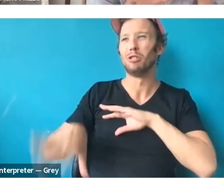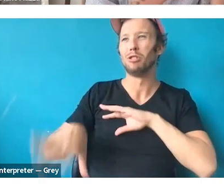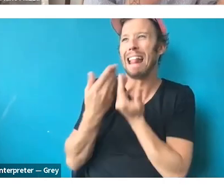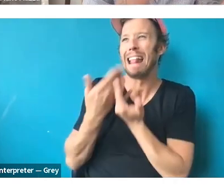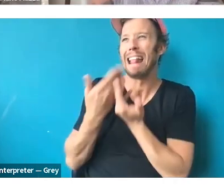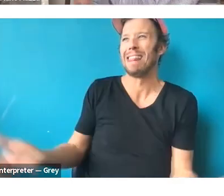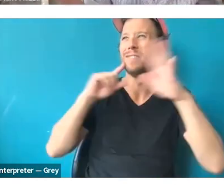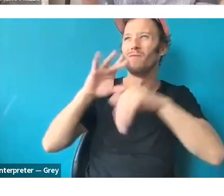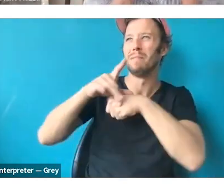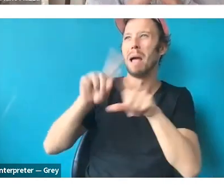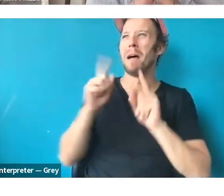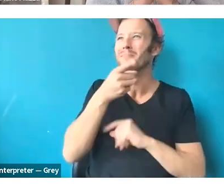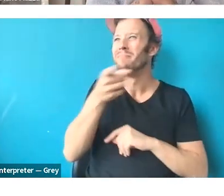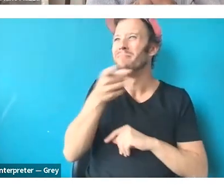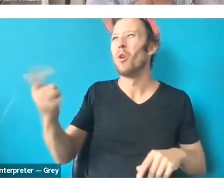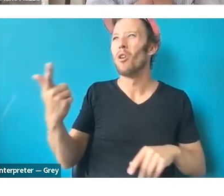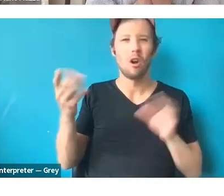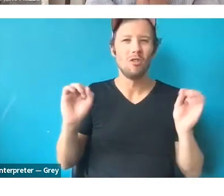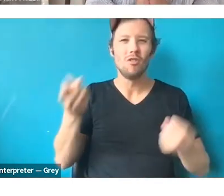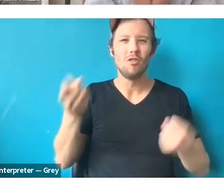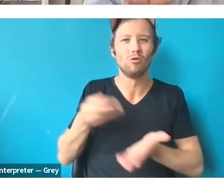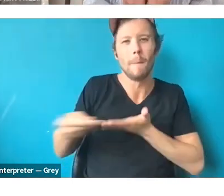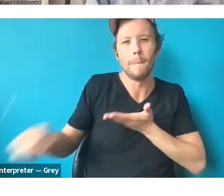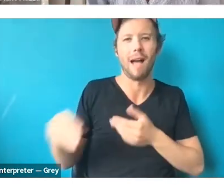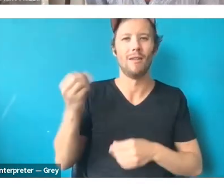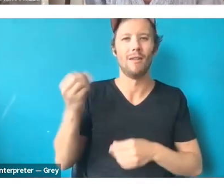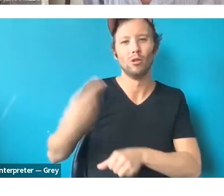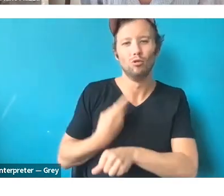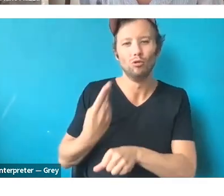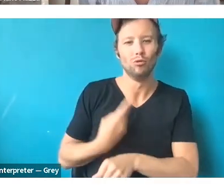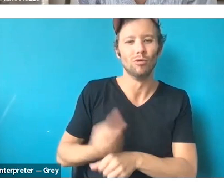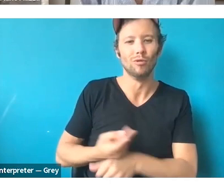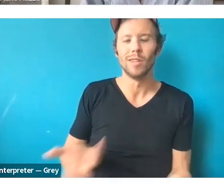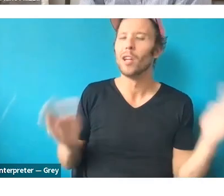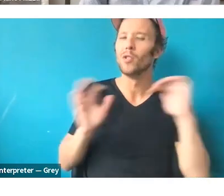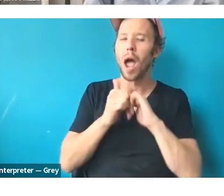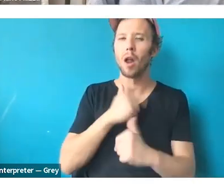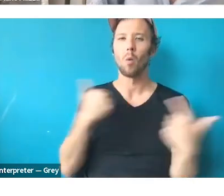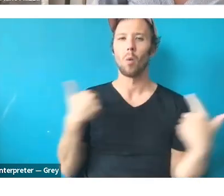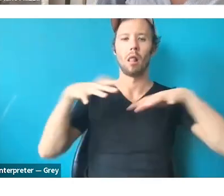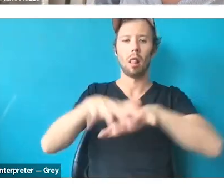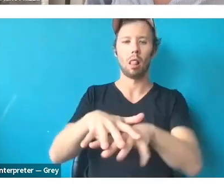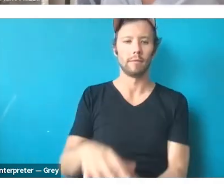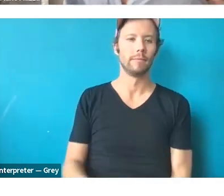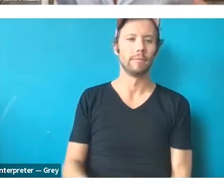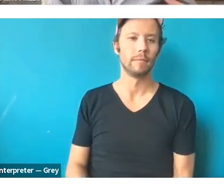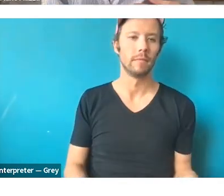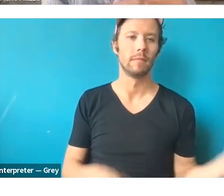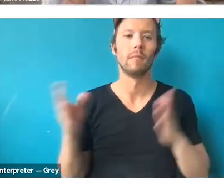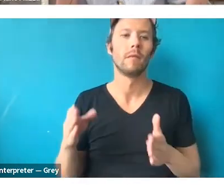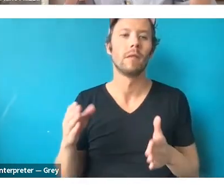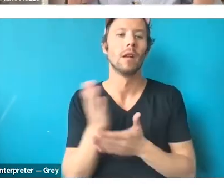take these ideas and really make a hybrid of something that feels really holistic? So these are some examples